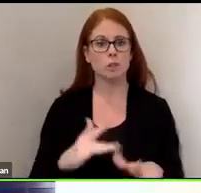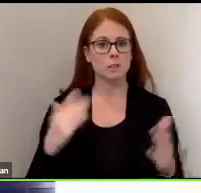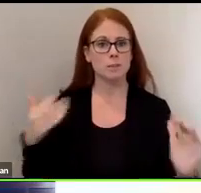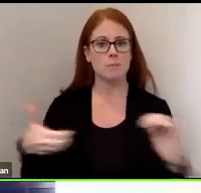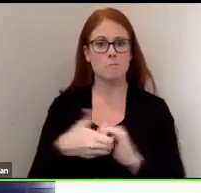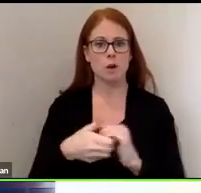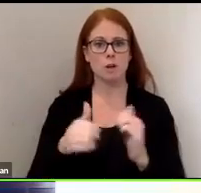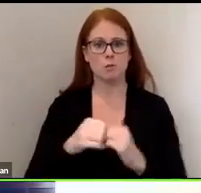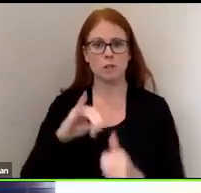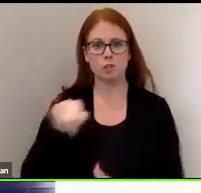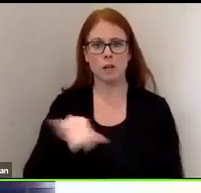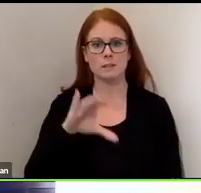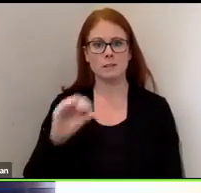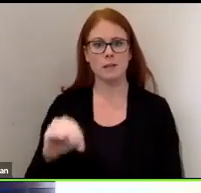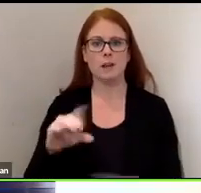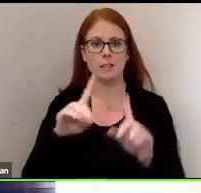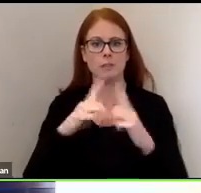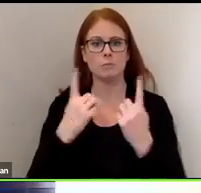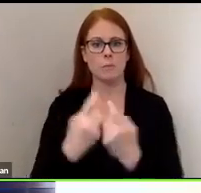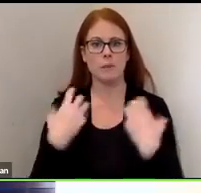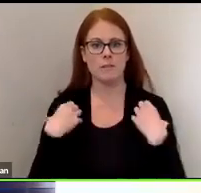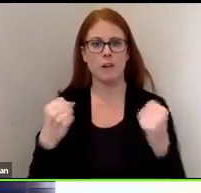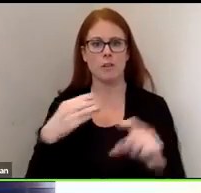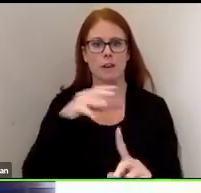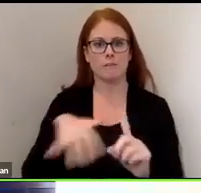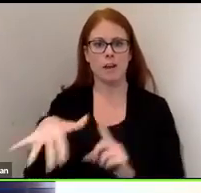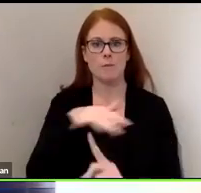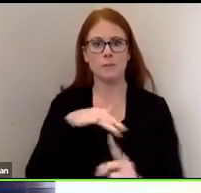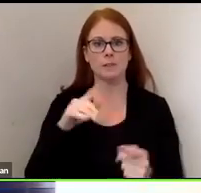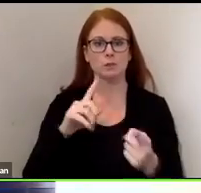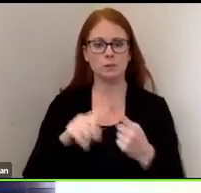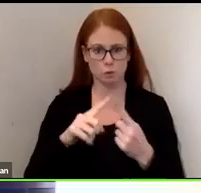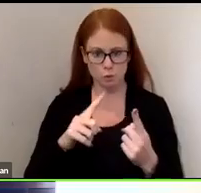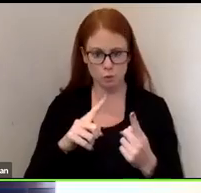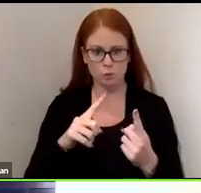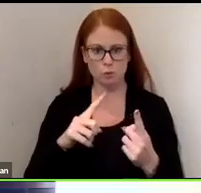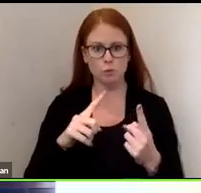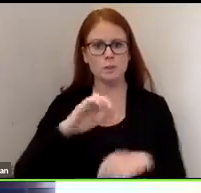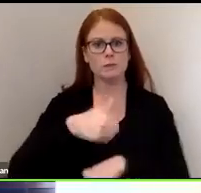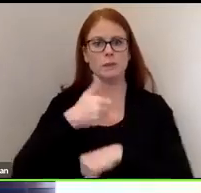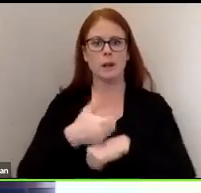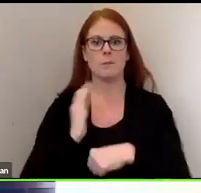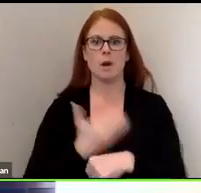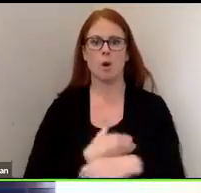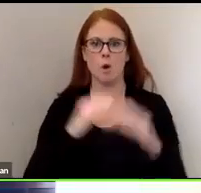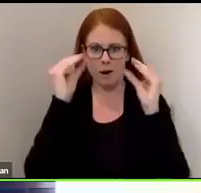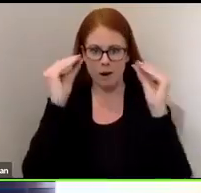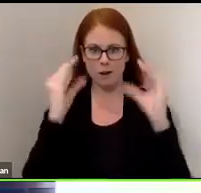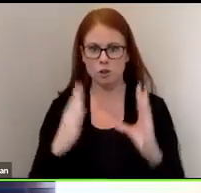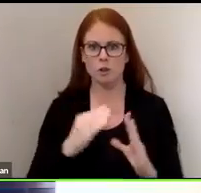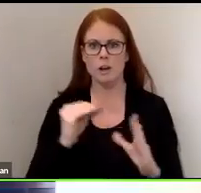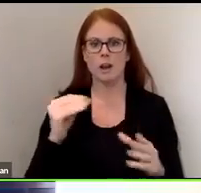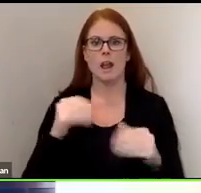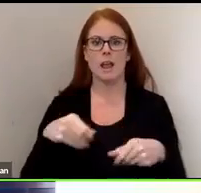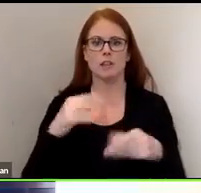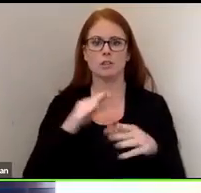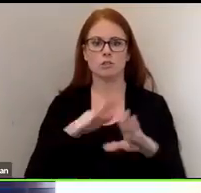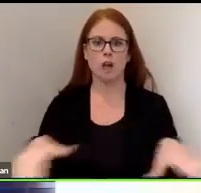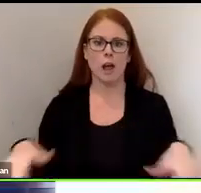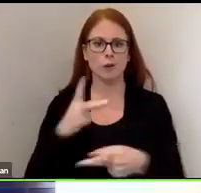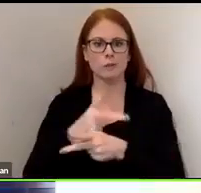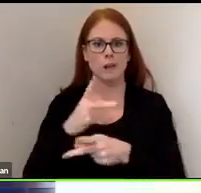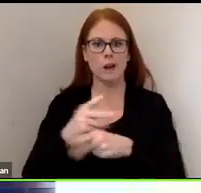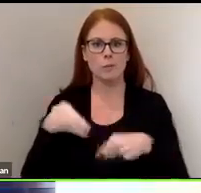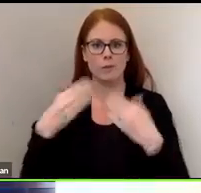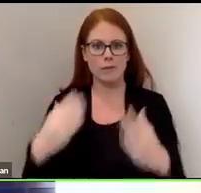Johnson County Department of Health and Environment for the last several weeks to begin standing up our educator and childcare provider vaccine clinics. And